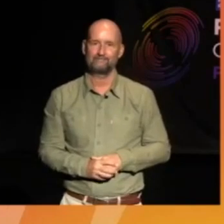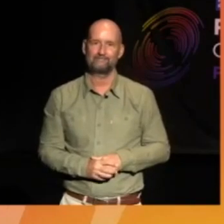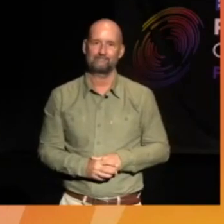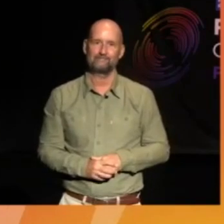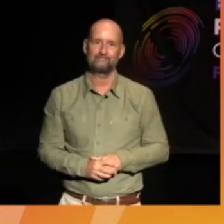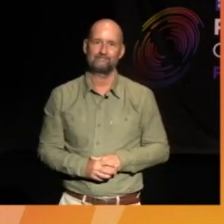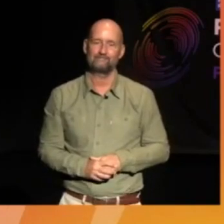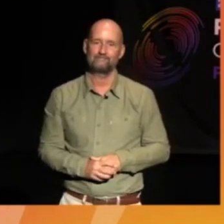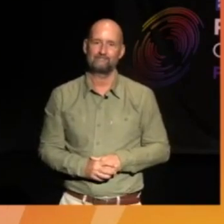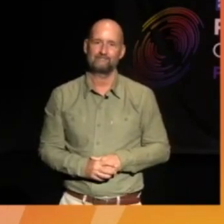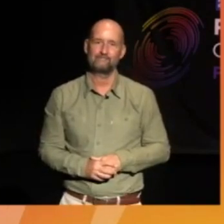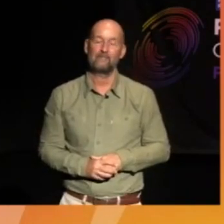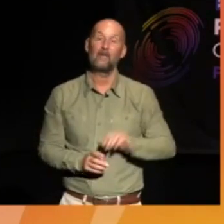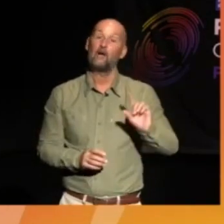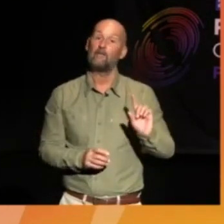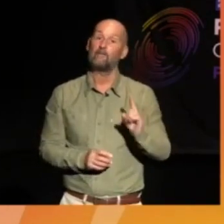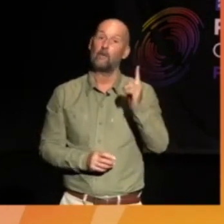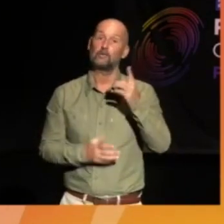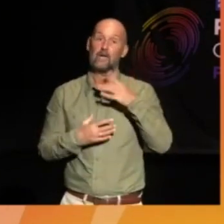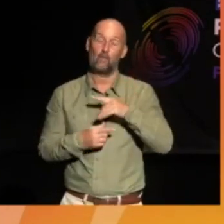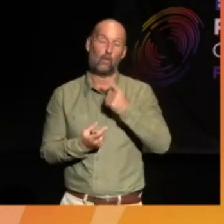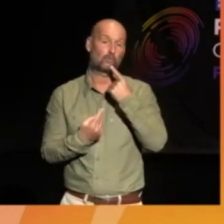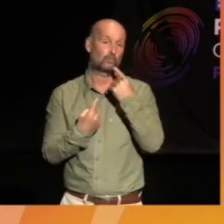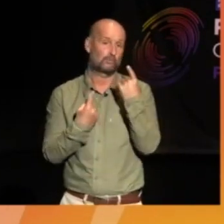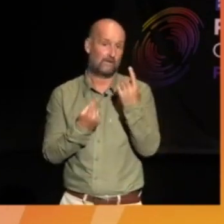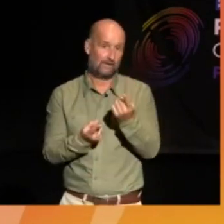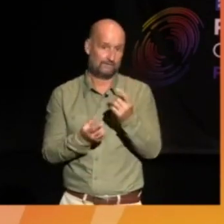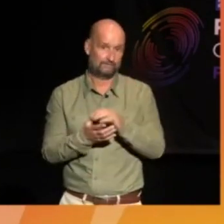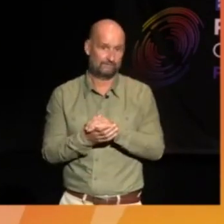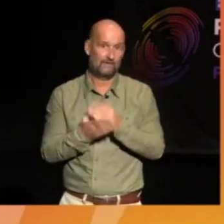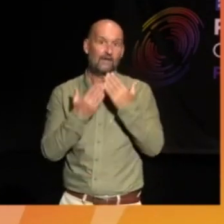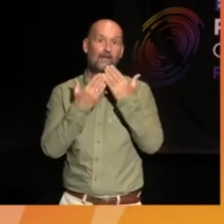So first I would like to say namaste to all the people